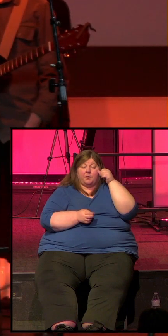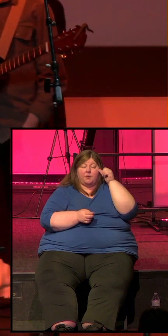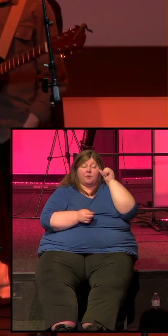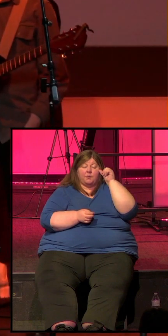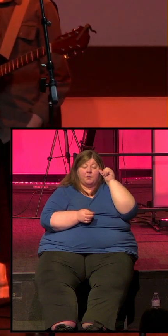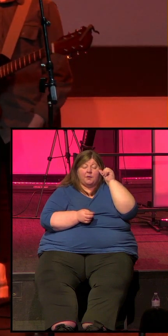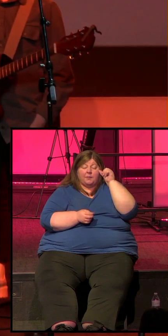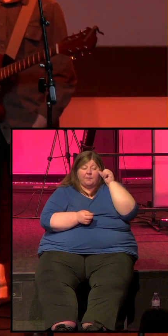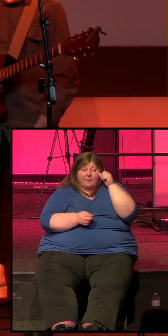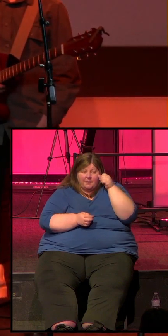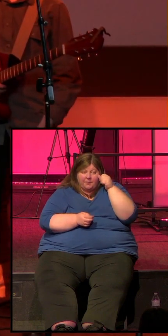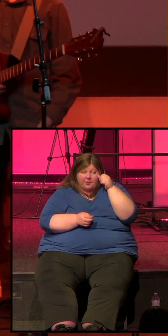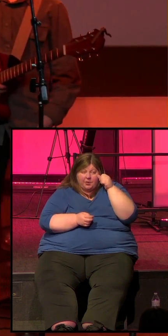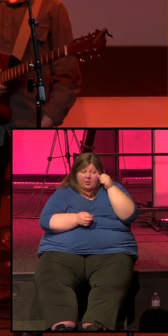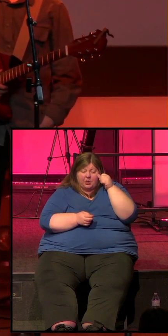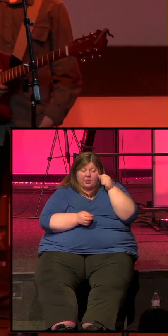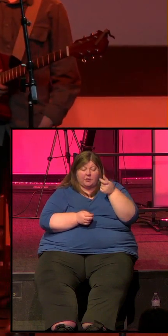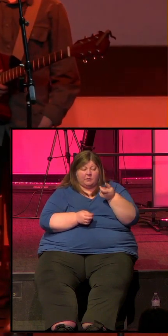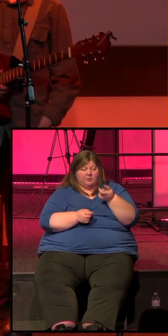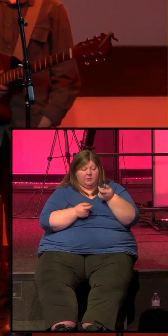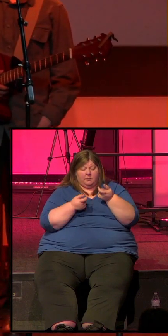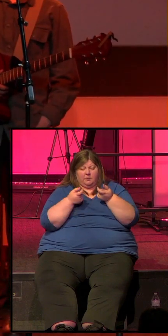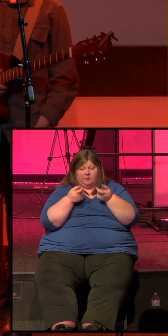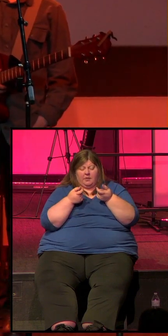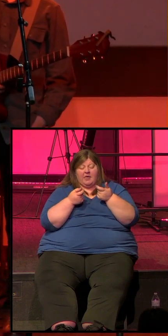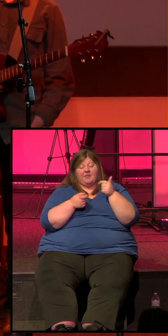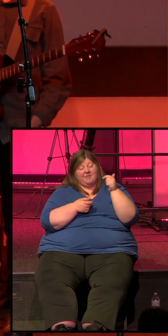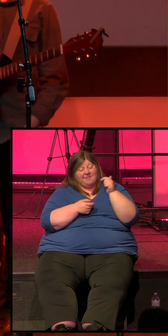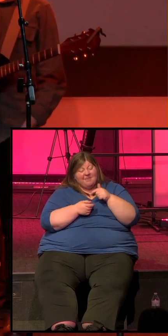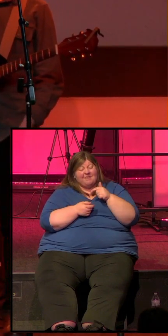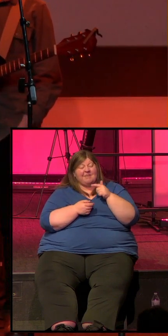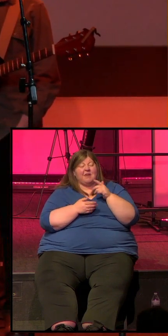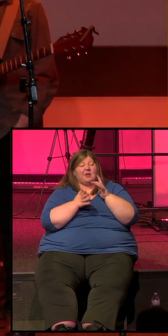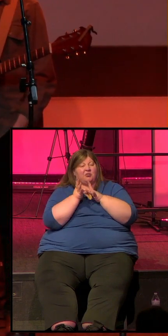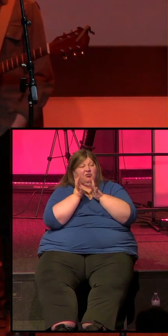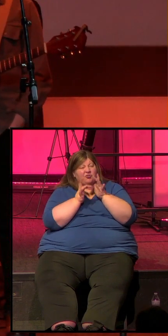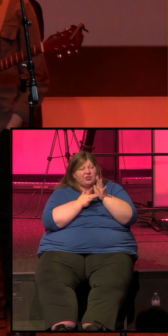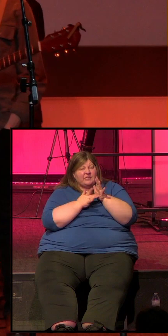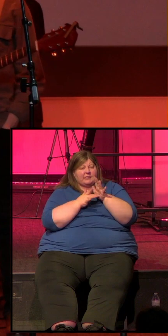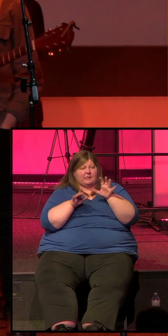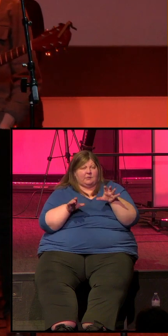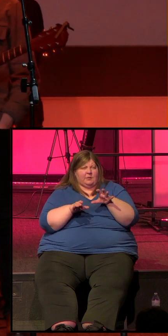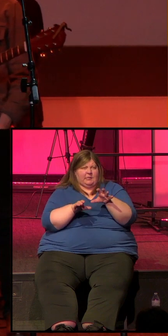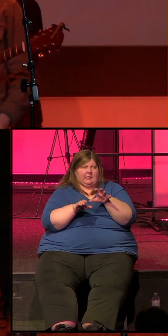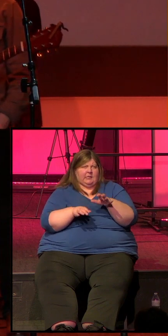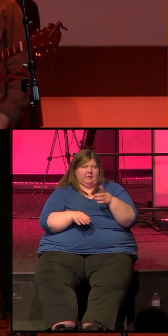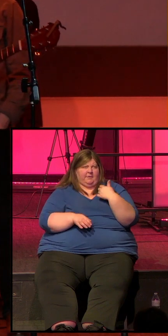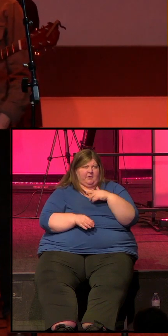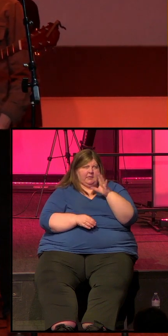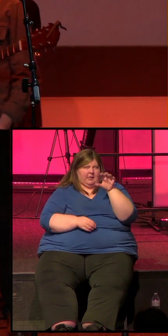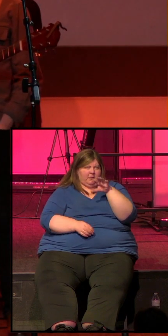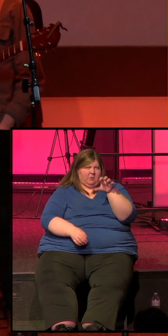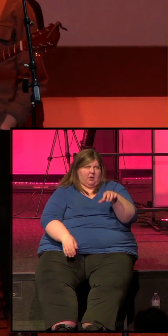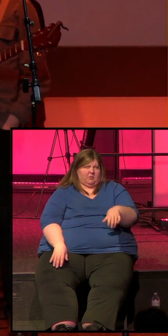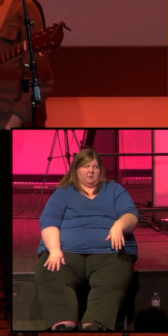remember what Jesus did for you and for me on the cross.